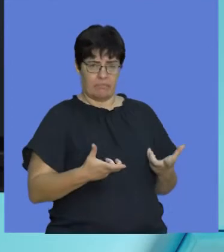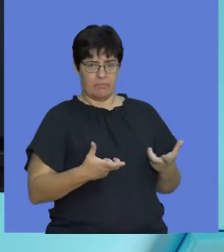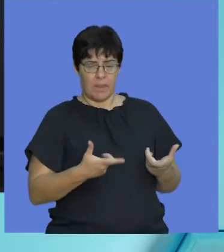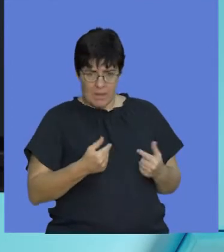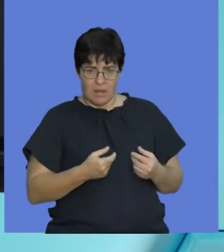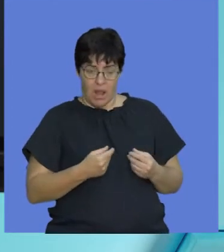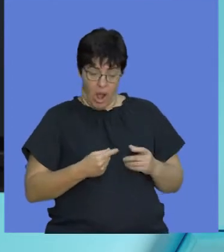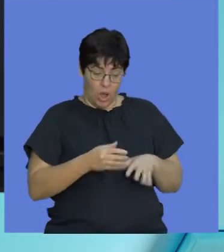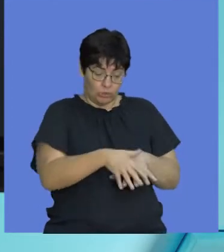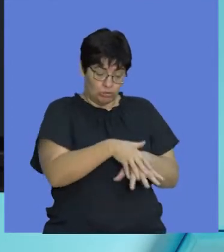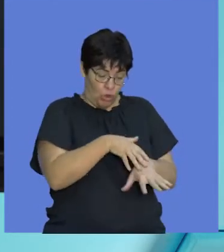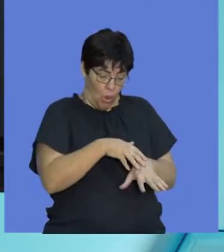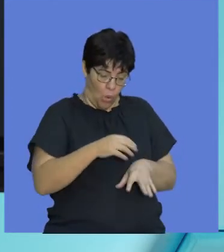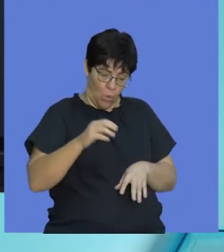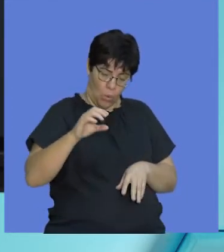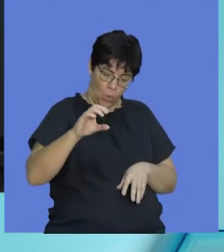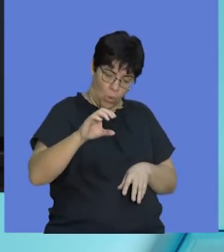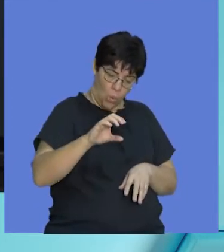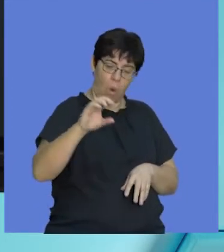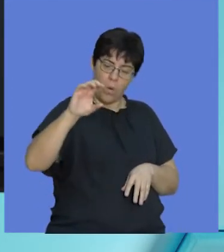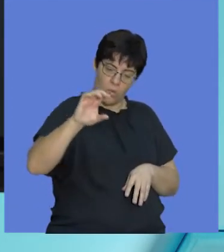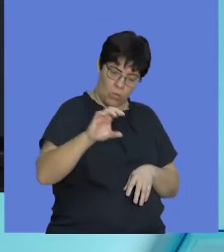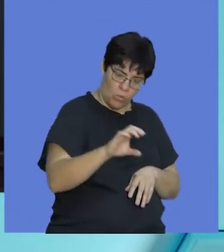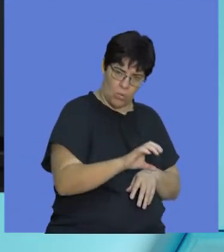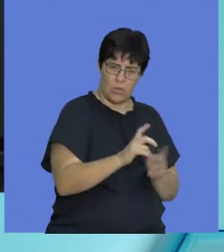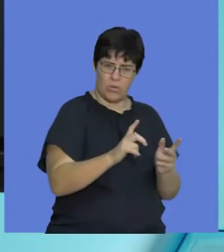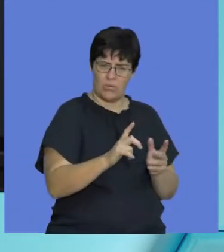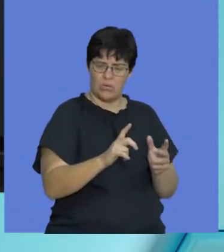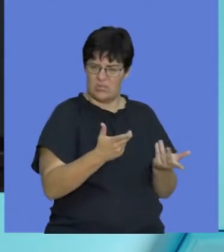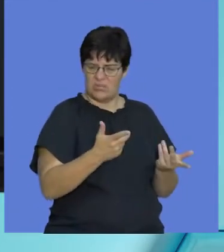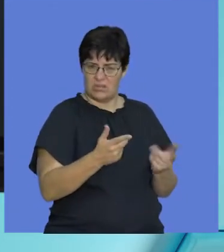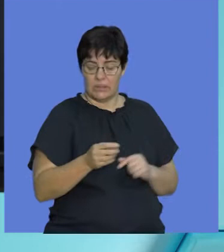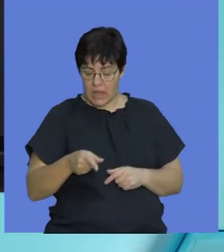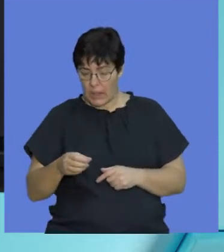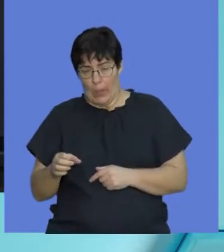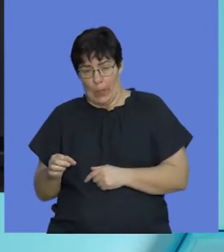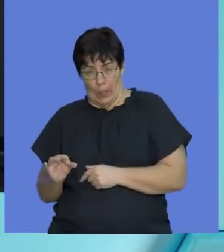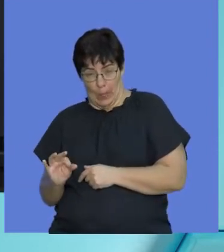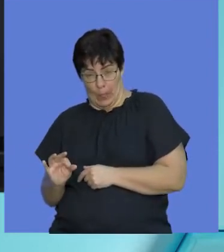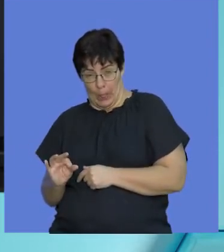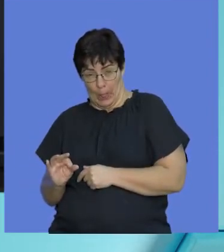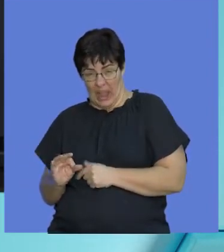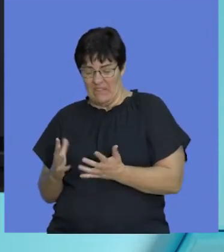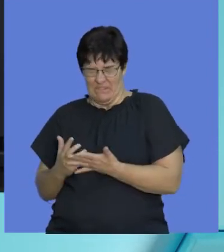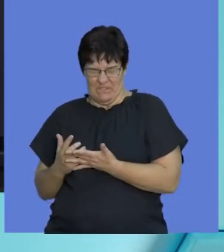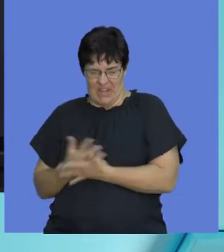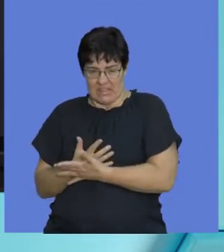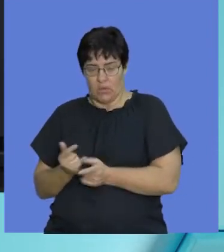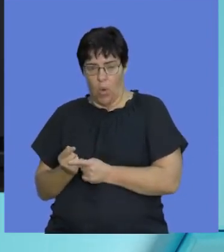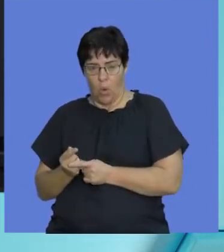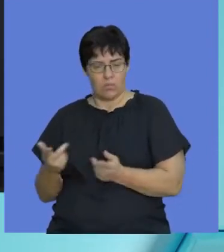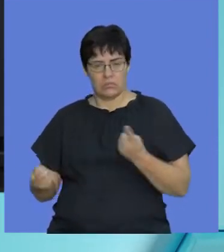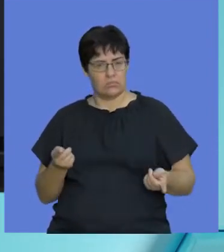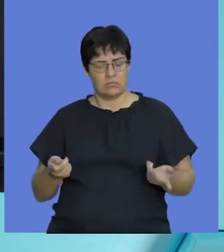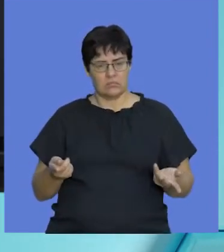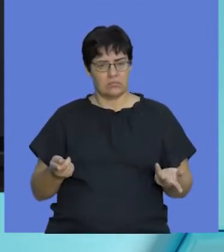it's moving. I need to know how small the object is and how fast it's moving,